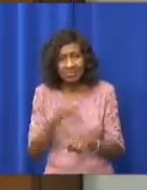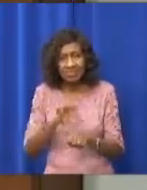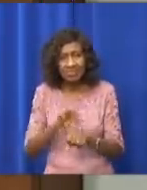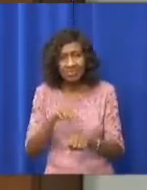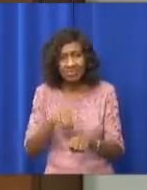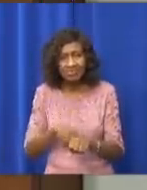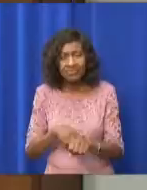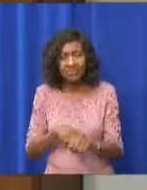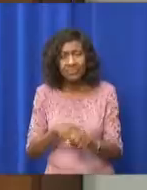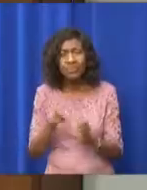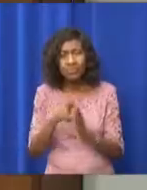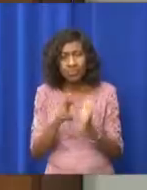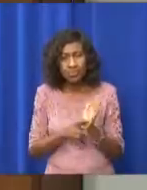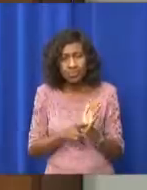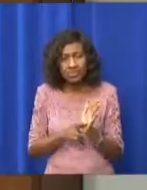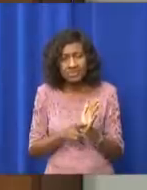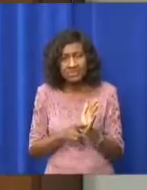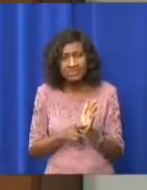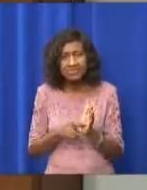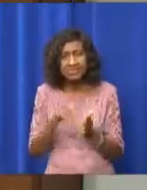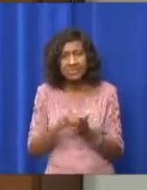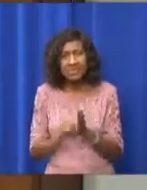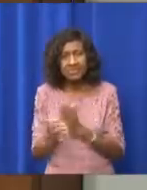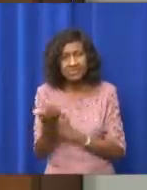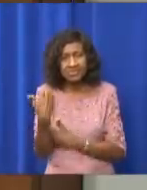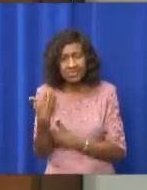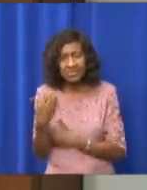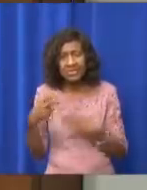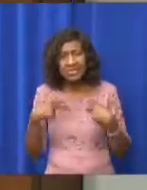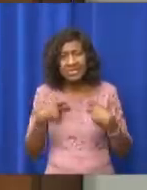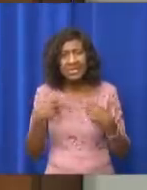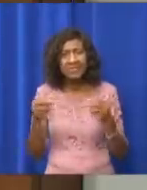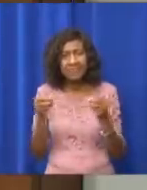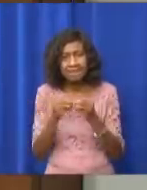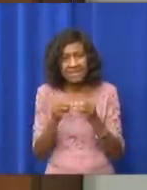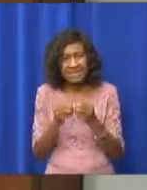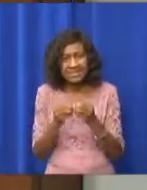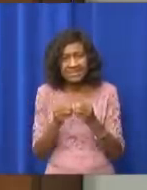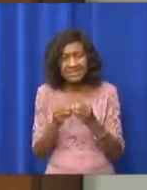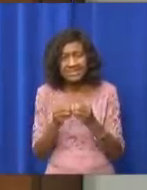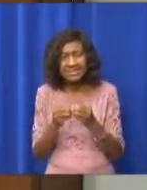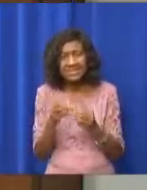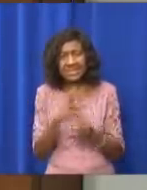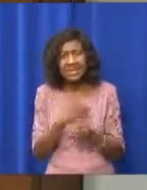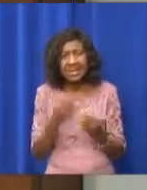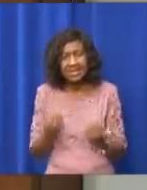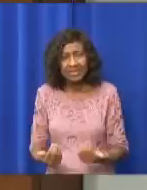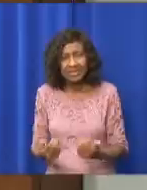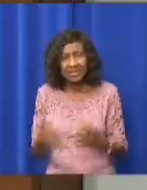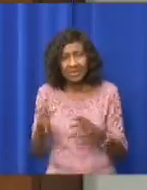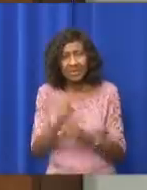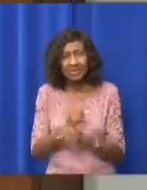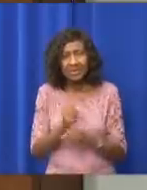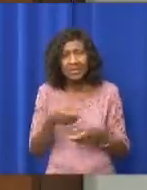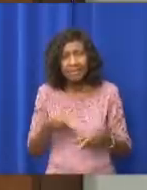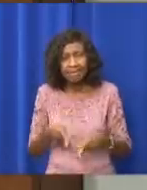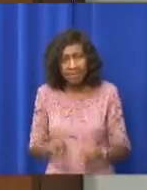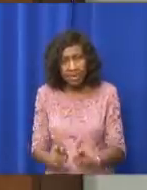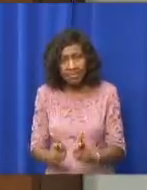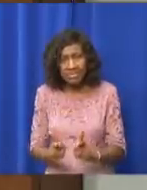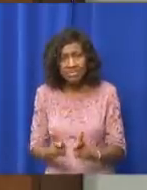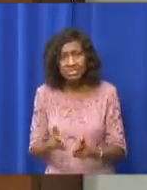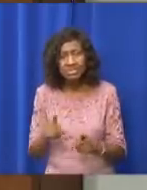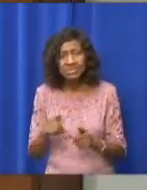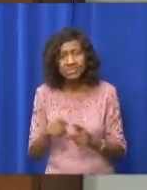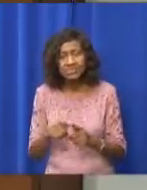following a meeting of the National Hazard Management Executive, followed by a meeting of Cabinet, I have now received permission from His Excellency the Governor to